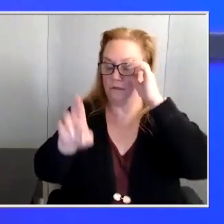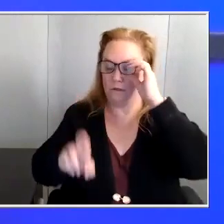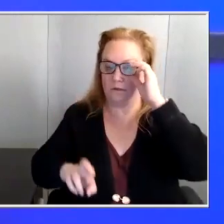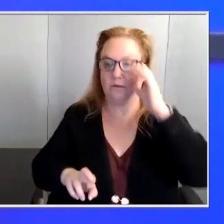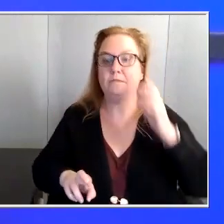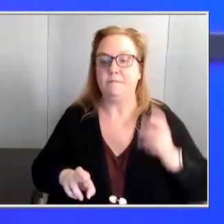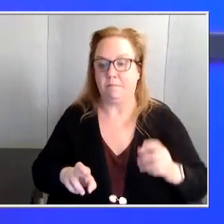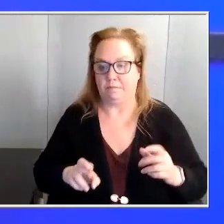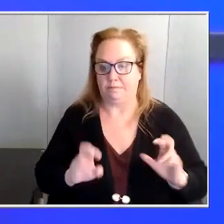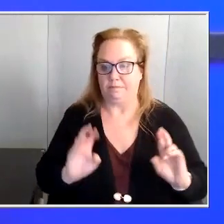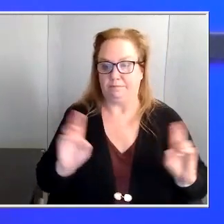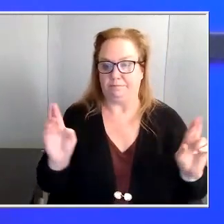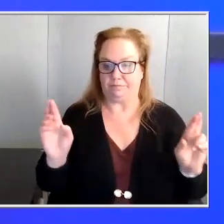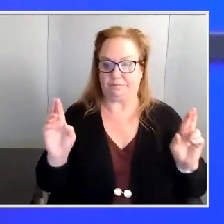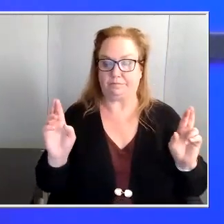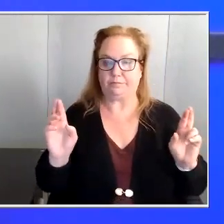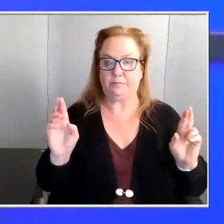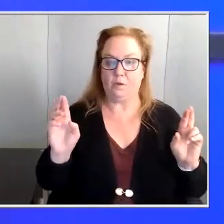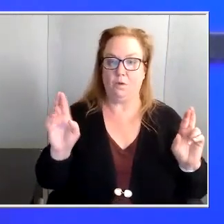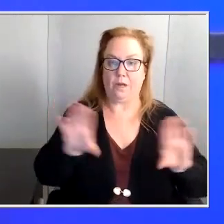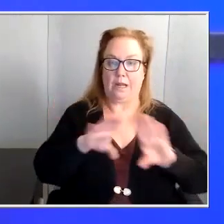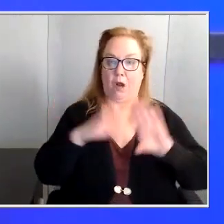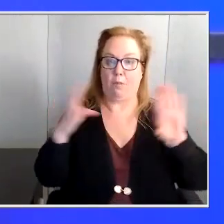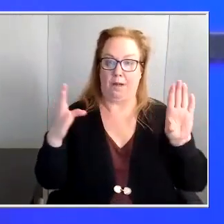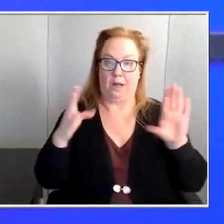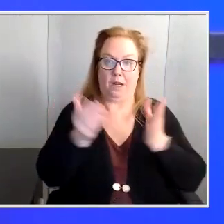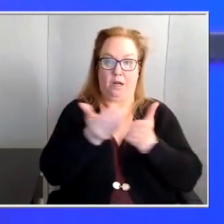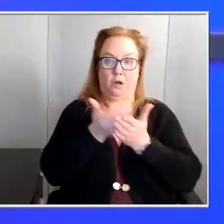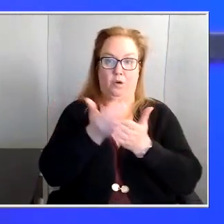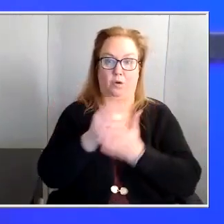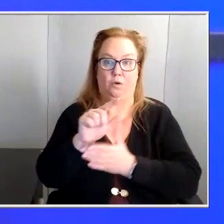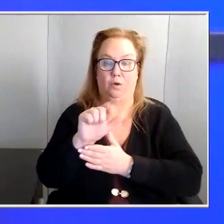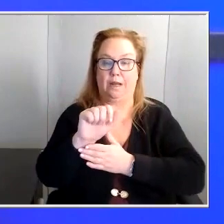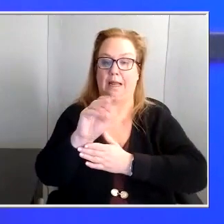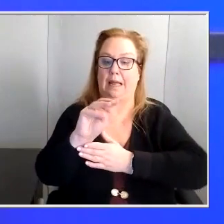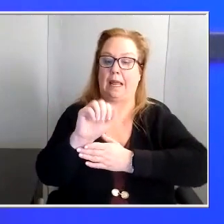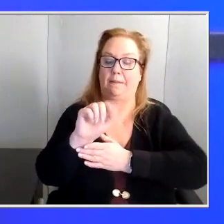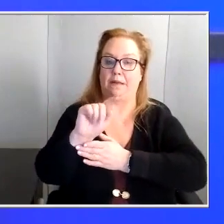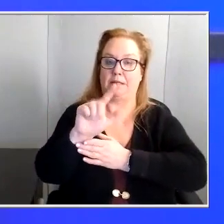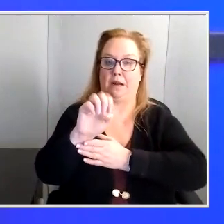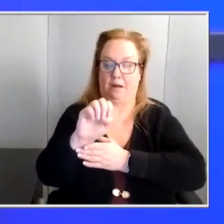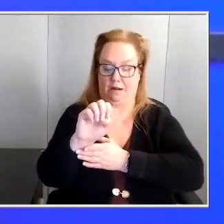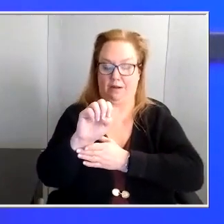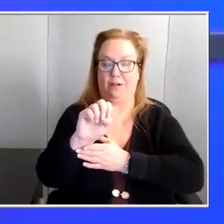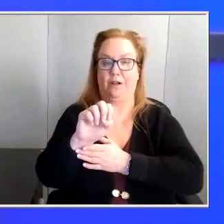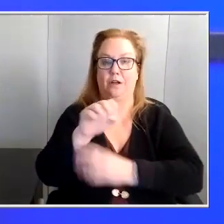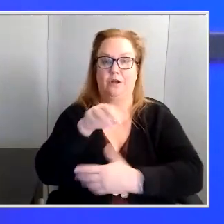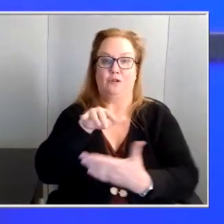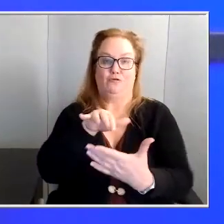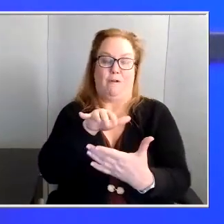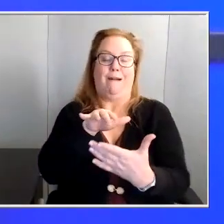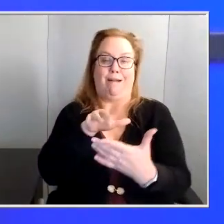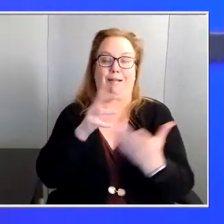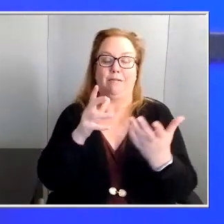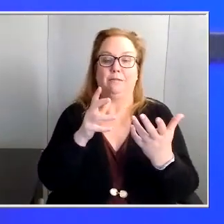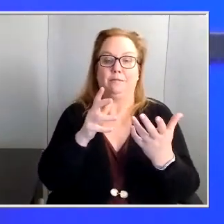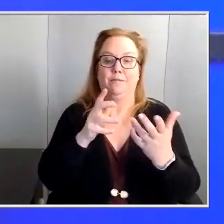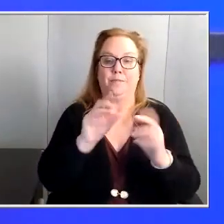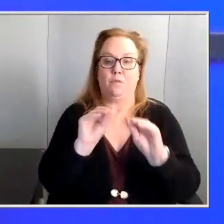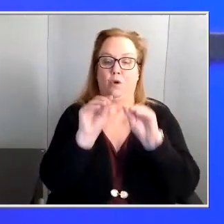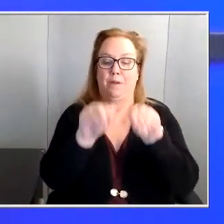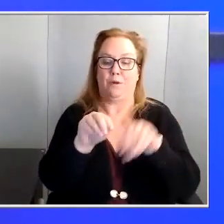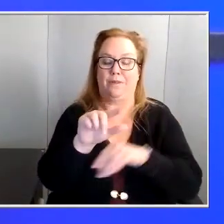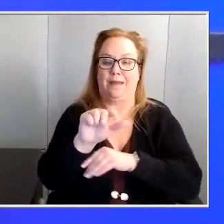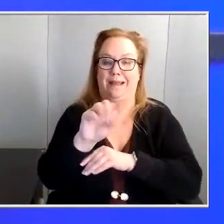are getting ready to open another GammaTile clinical trial called GTM 103, where we implant the GammaTiles in